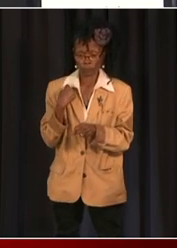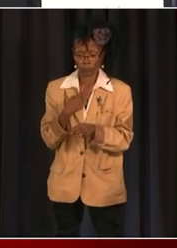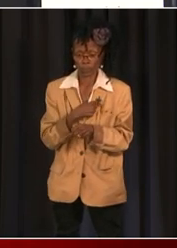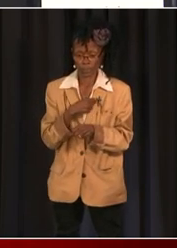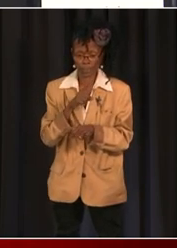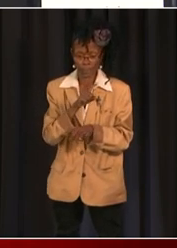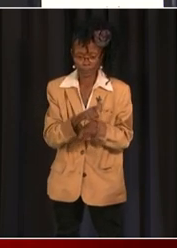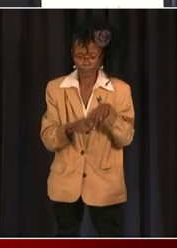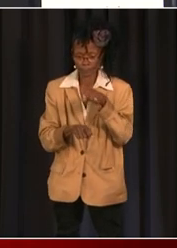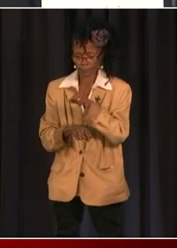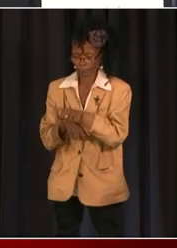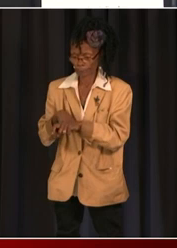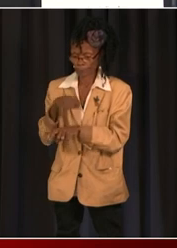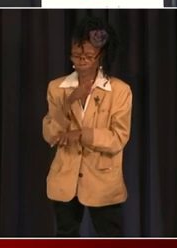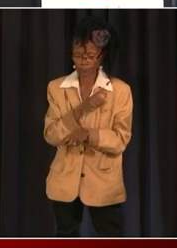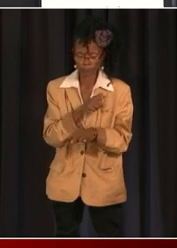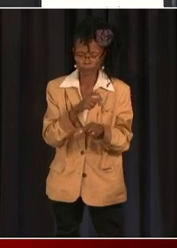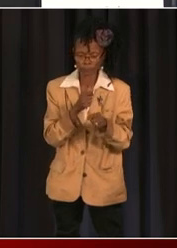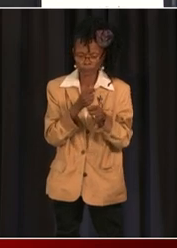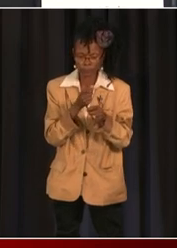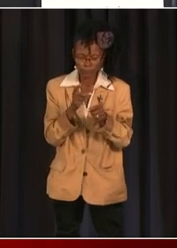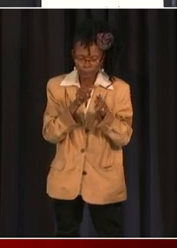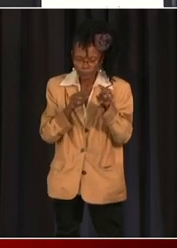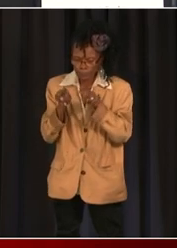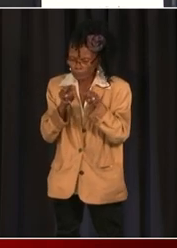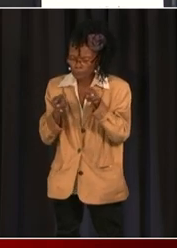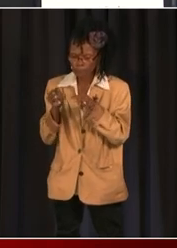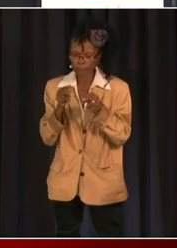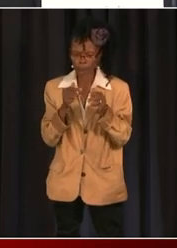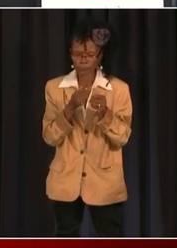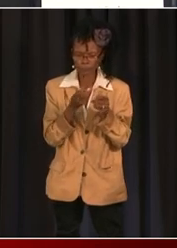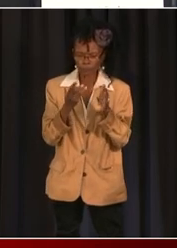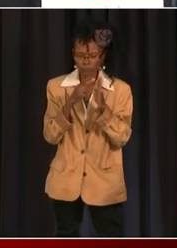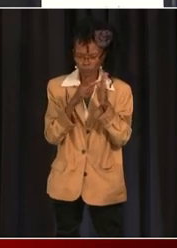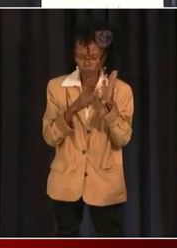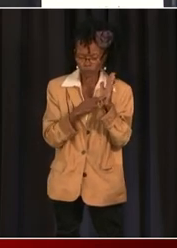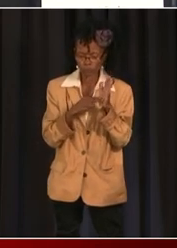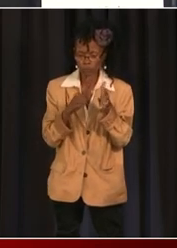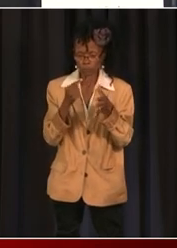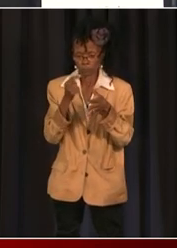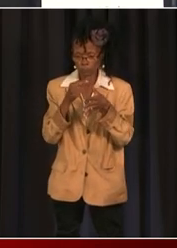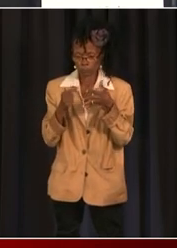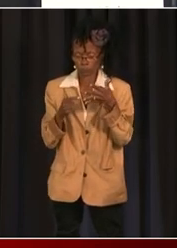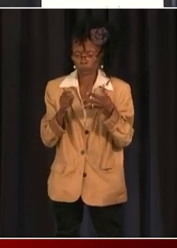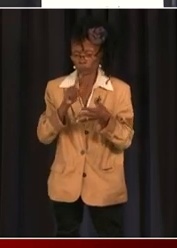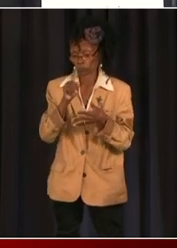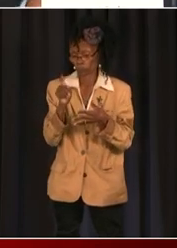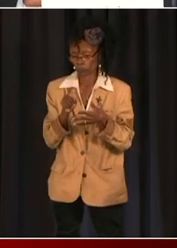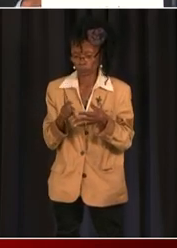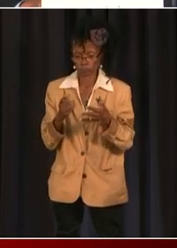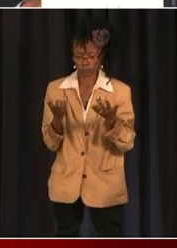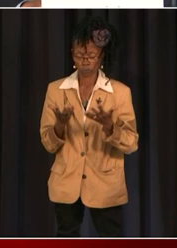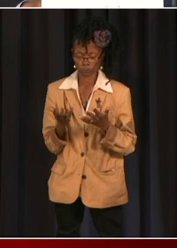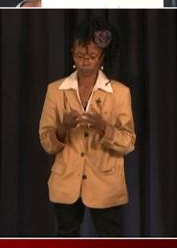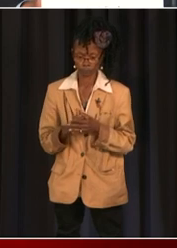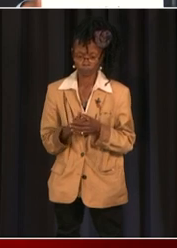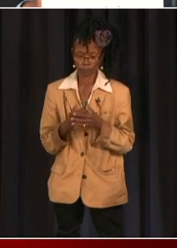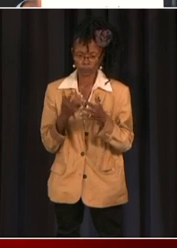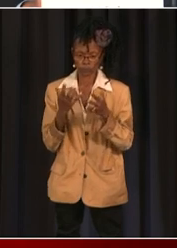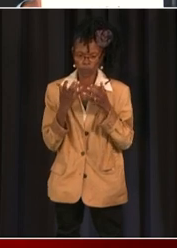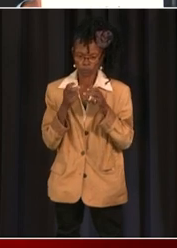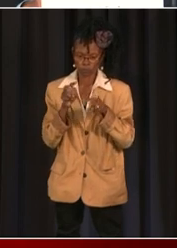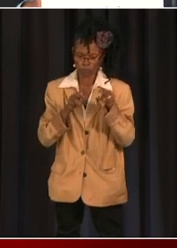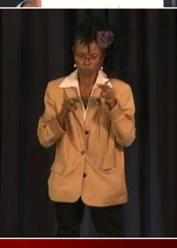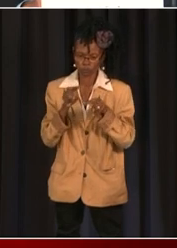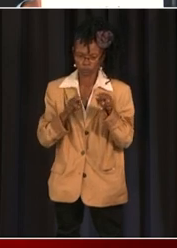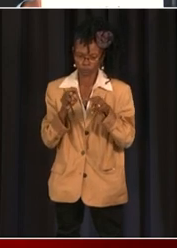protocol where we're asking families to ask young people the following questions, and we're also asking families to look